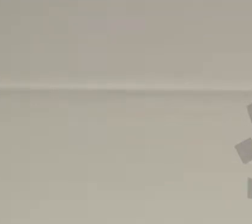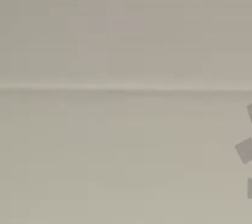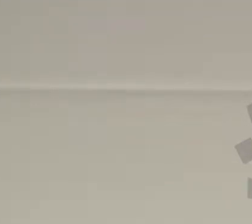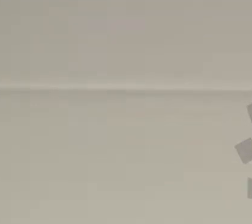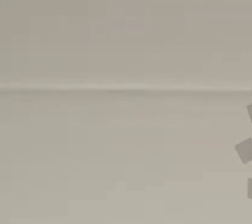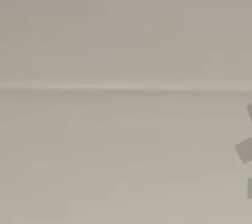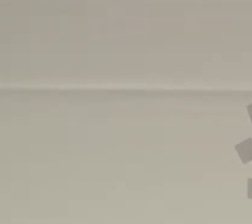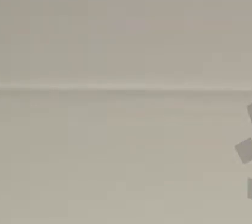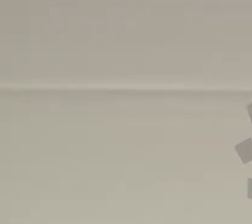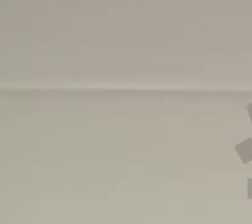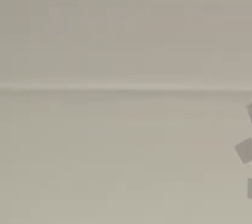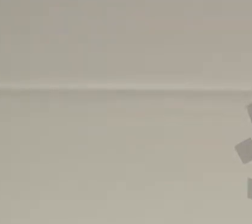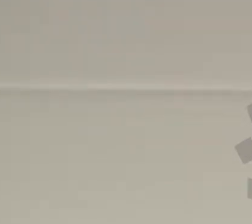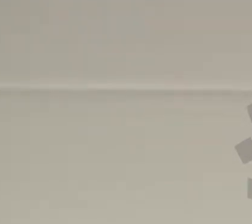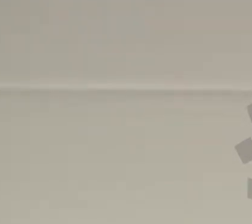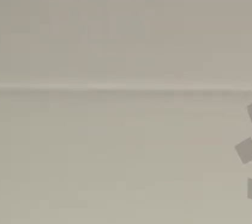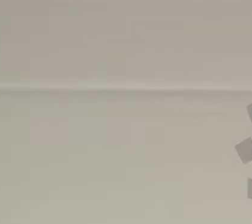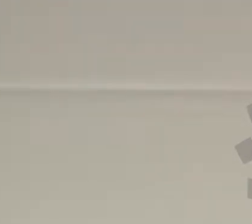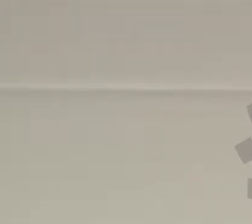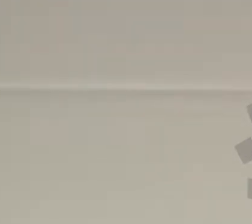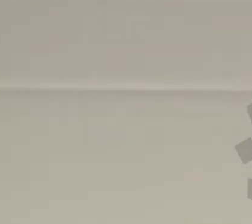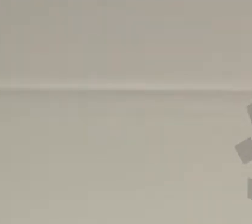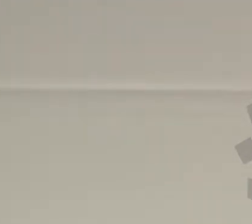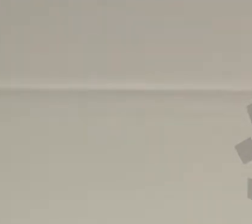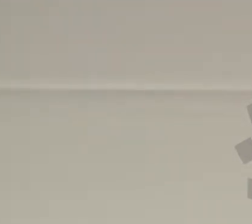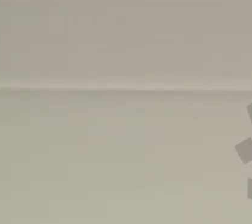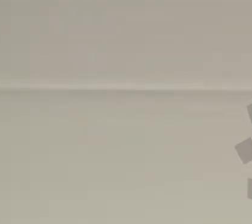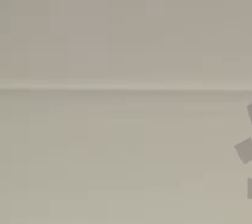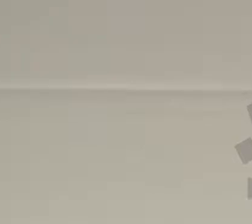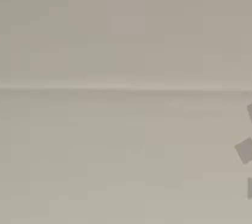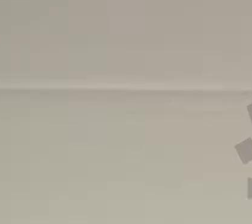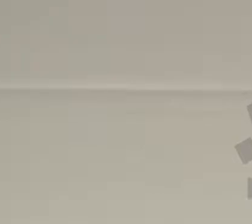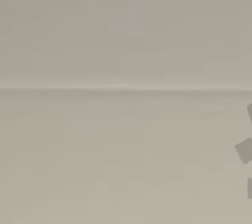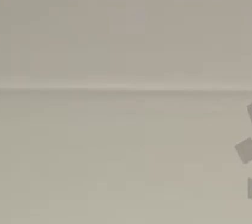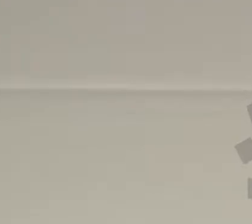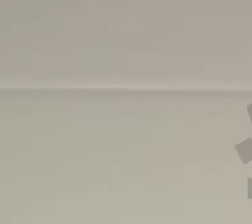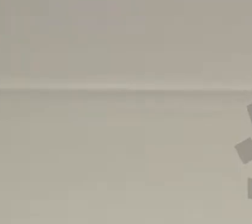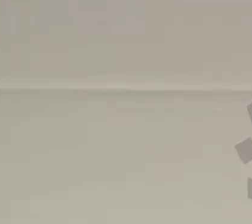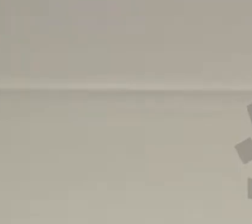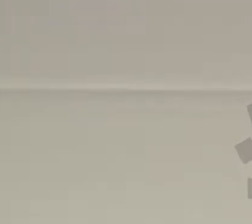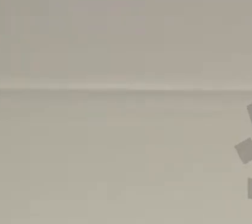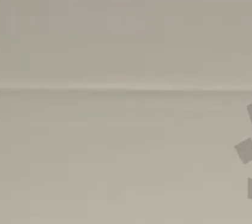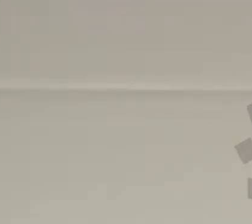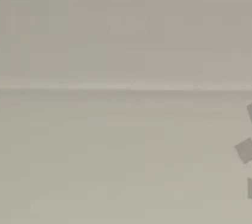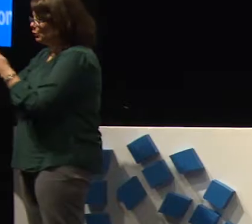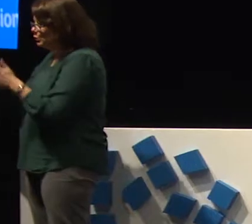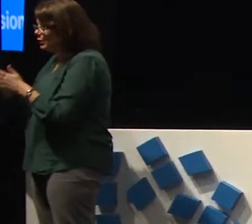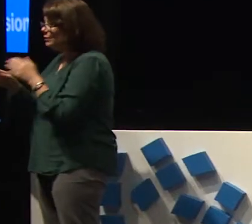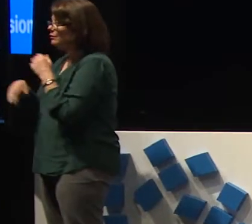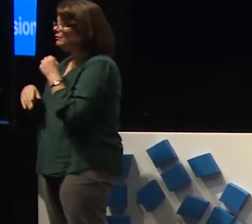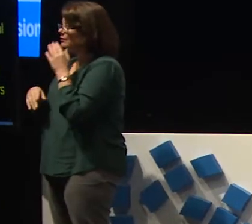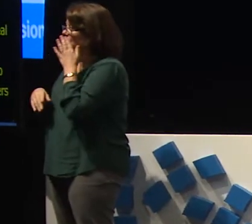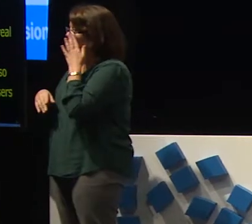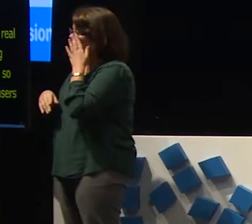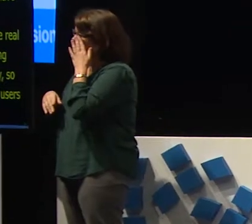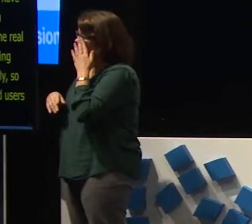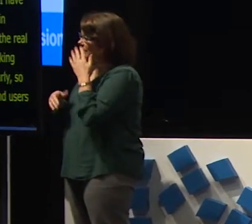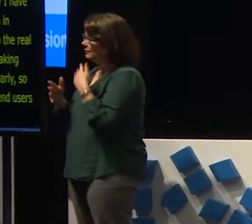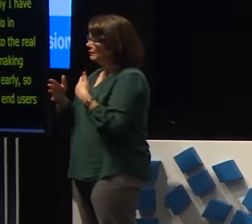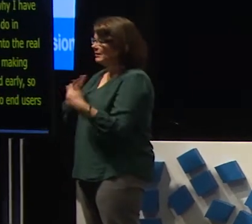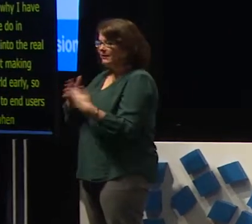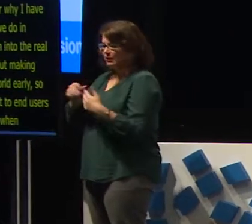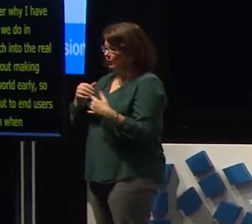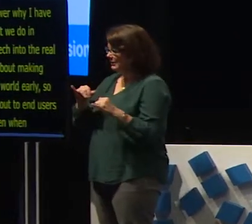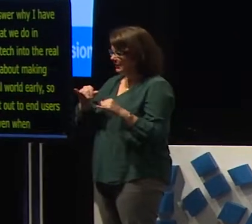early. So that means sometimes taking it out to end users and testing it out, even when it's still not